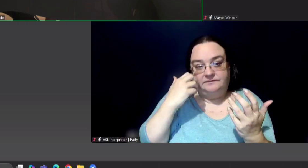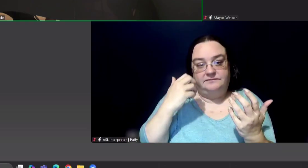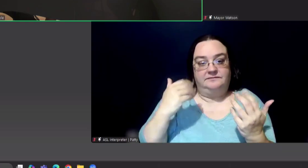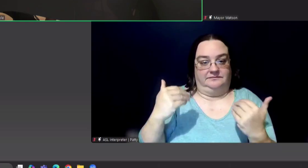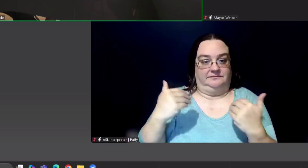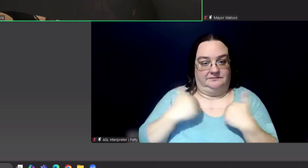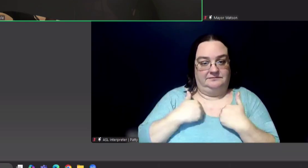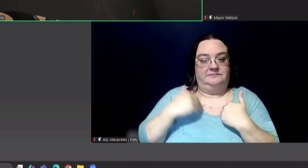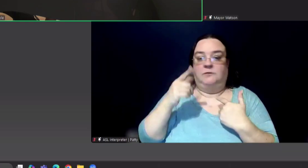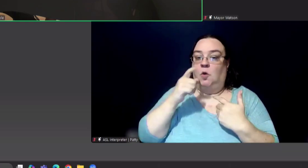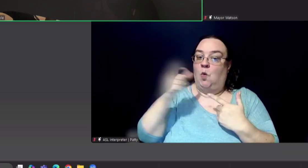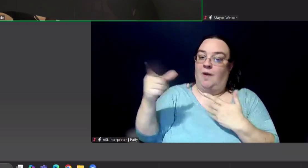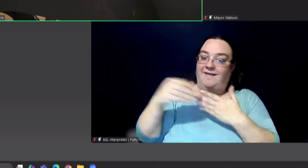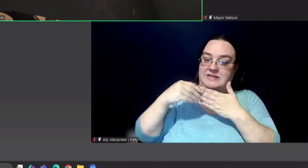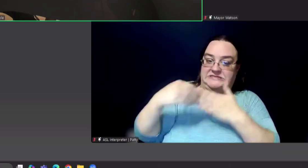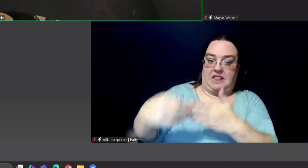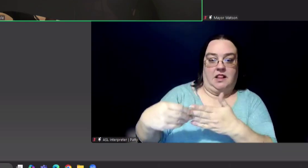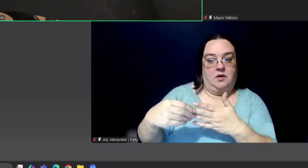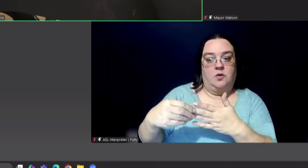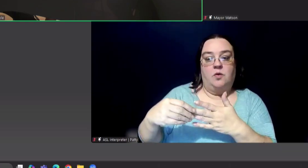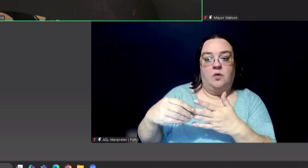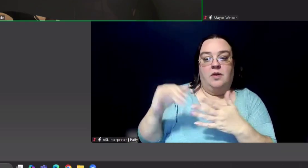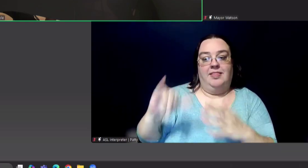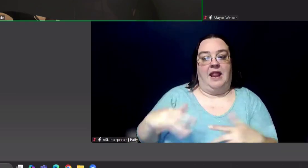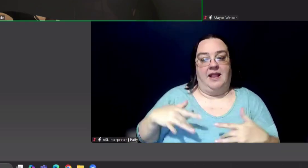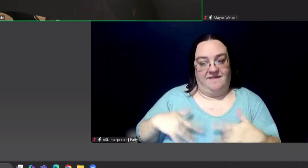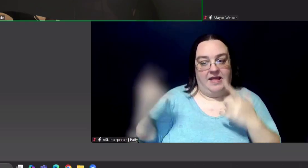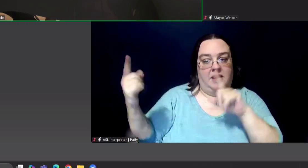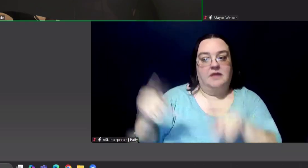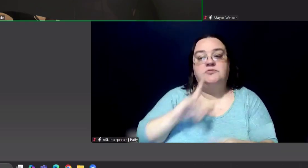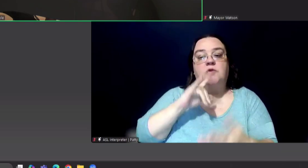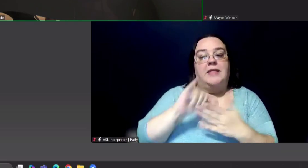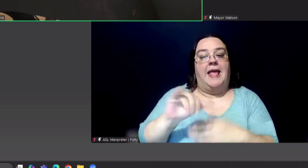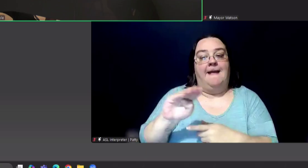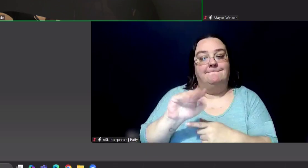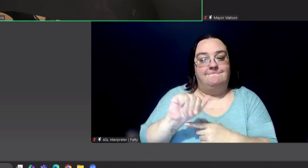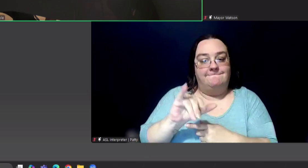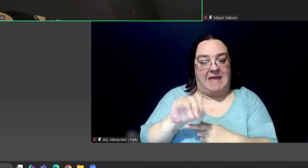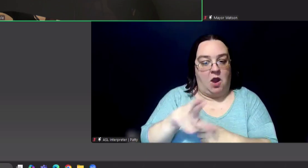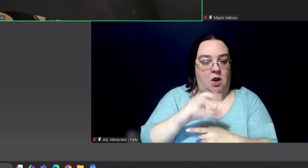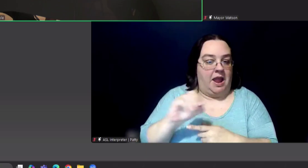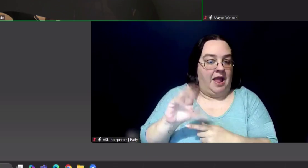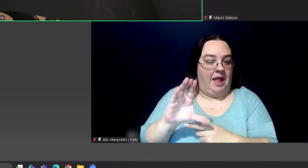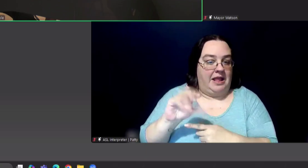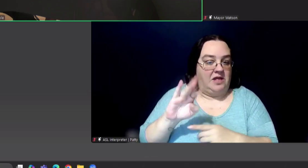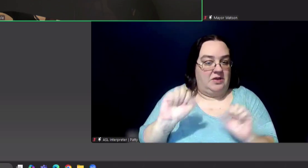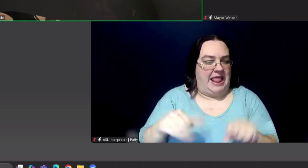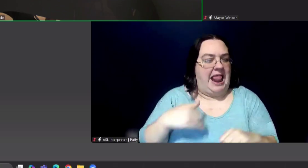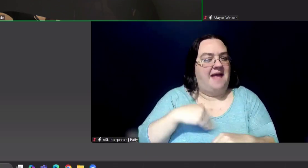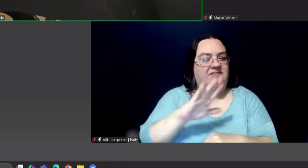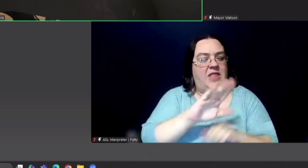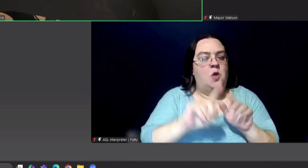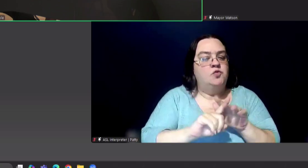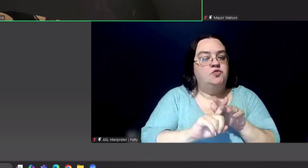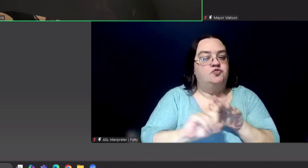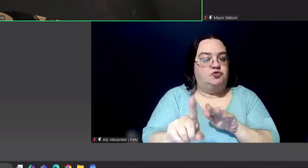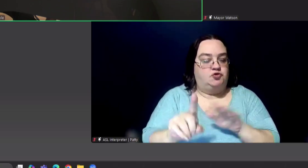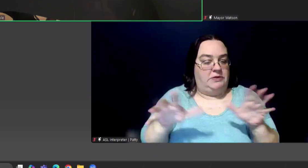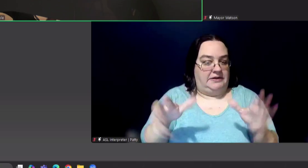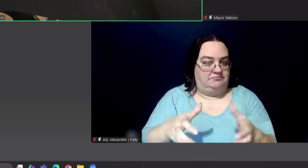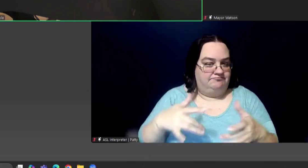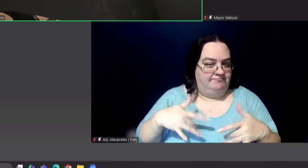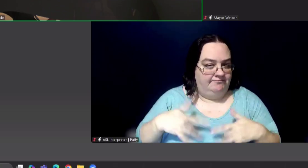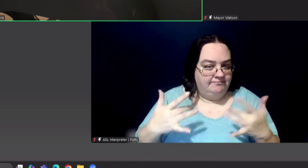facilitator in so that the mayor and council can have their retreat. If you can let me know by